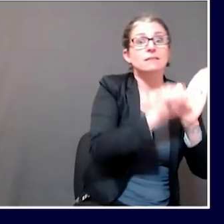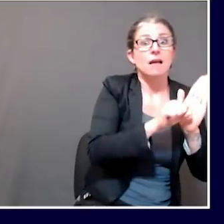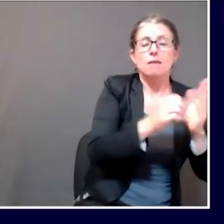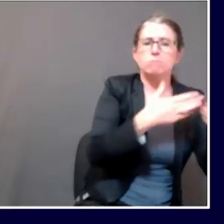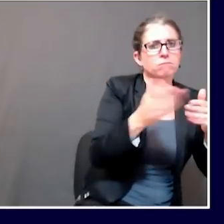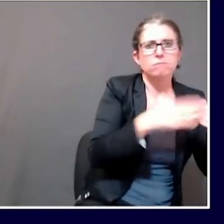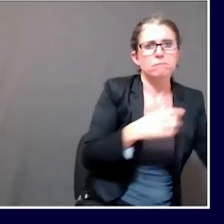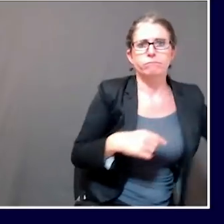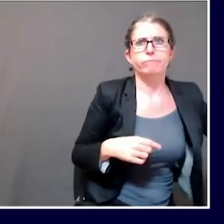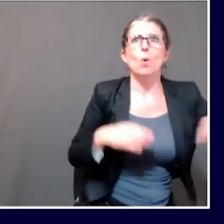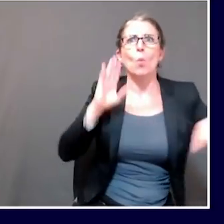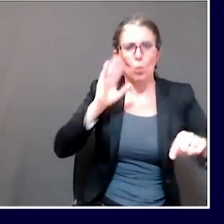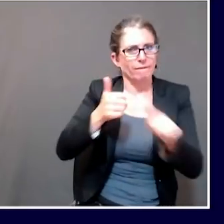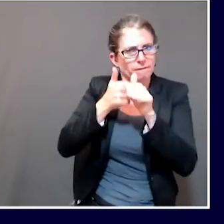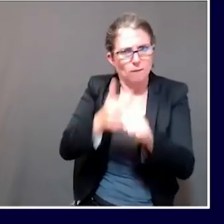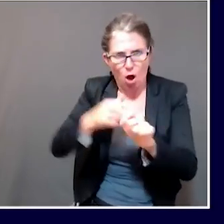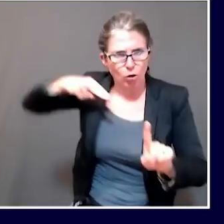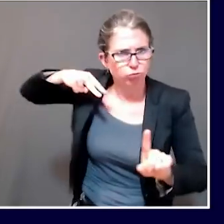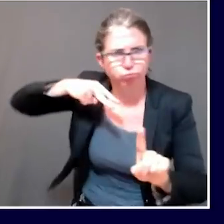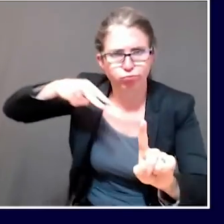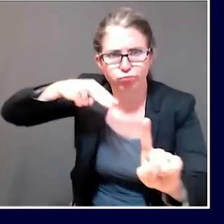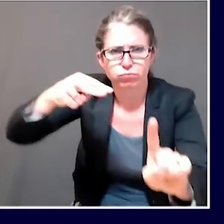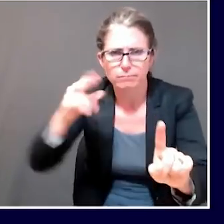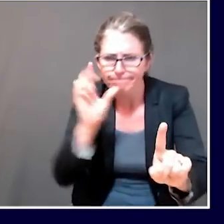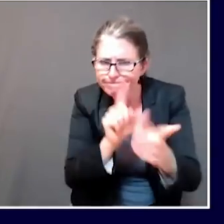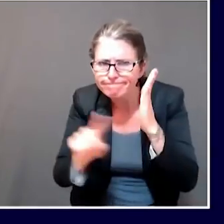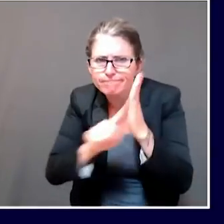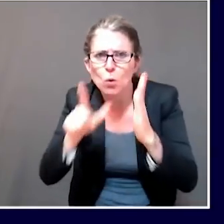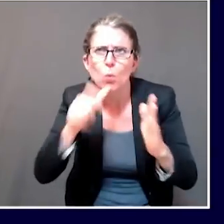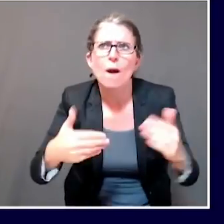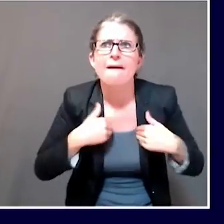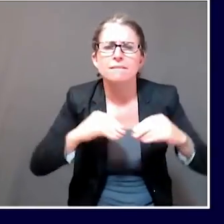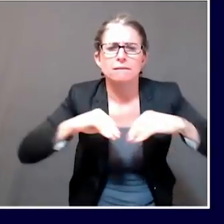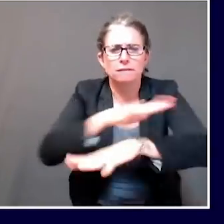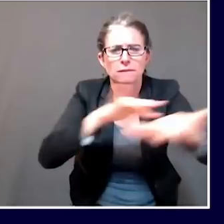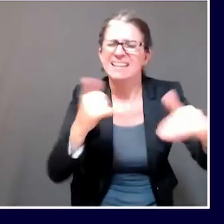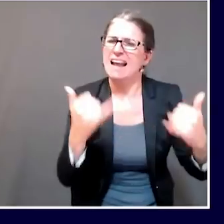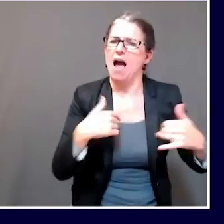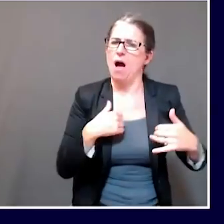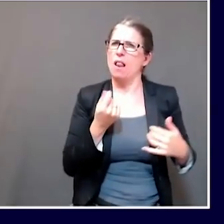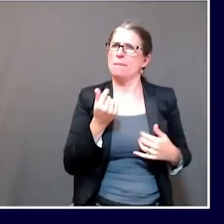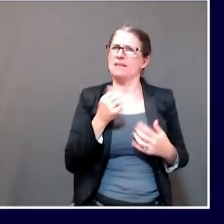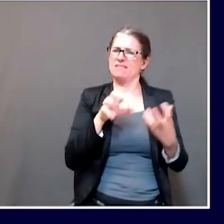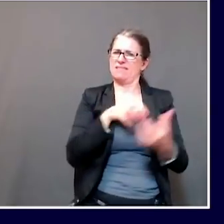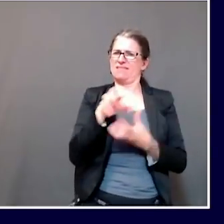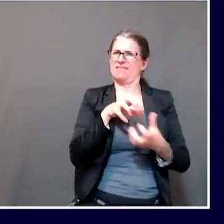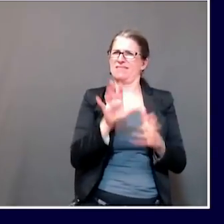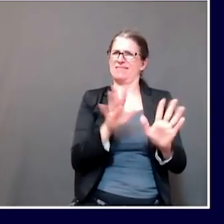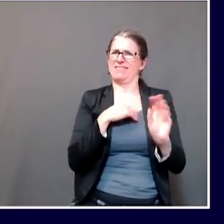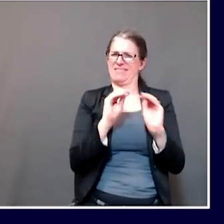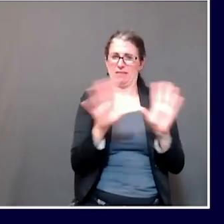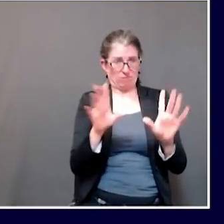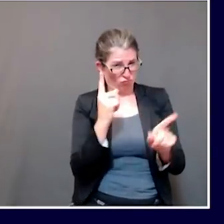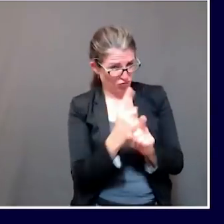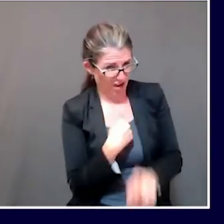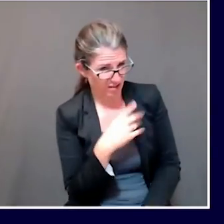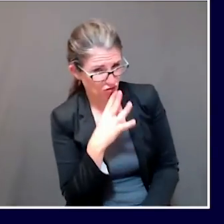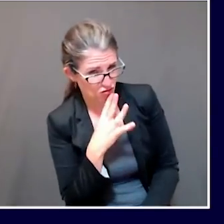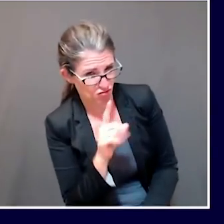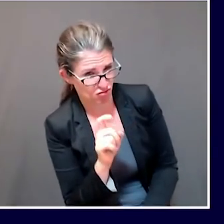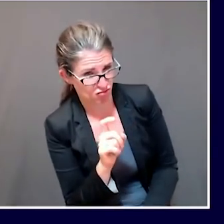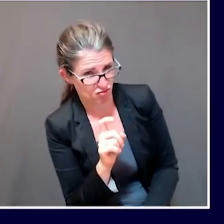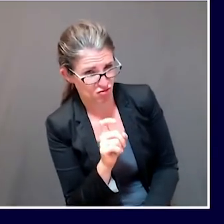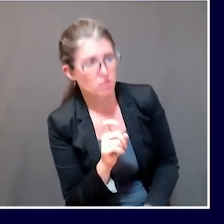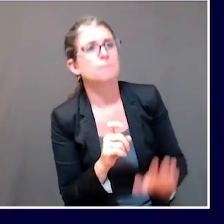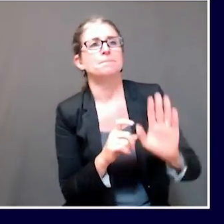if you could help clarify. Does that difference make sense? I think so, Liz, but I'll walk through it